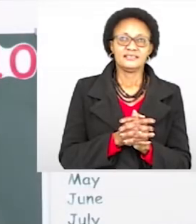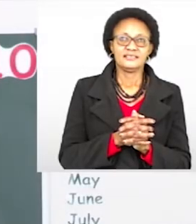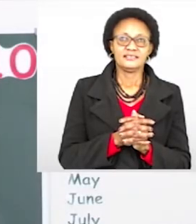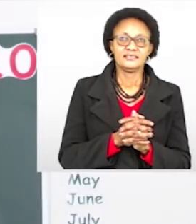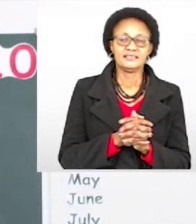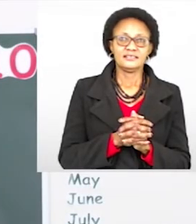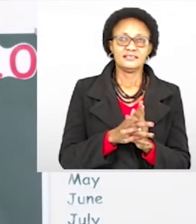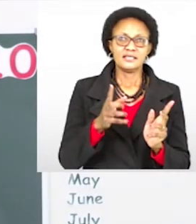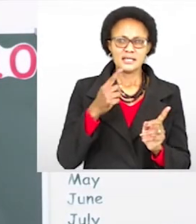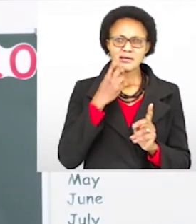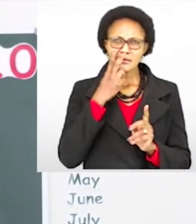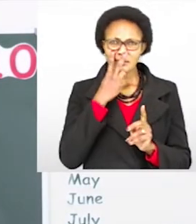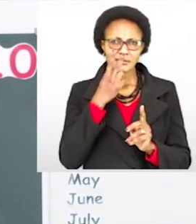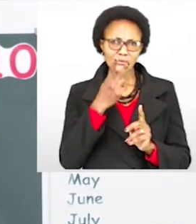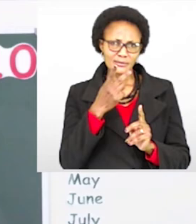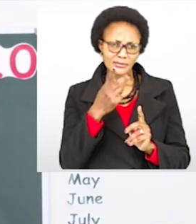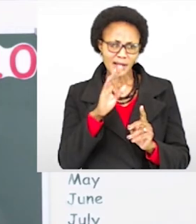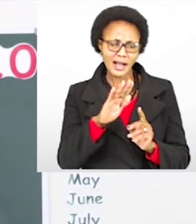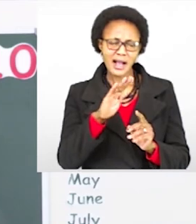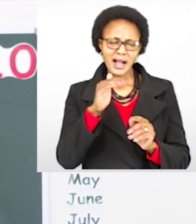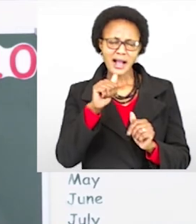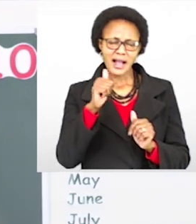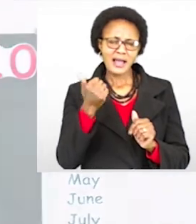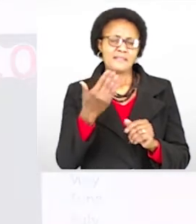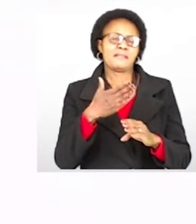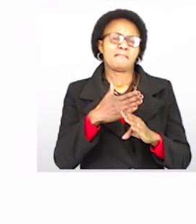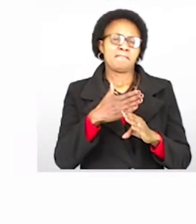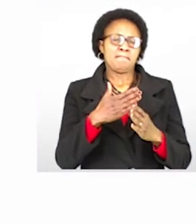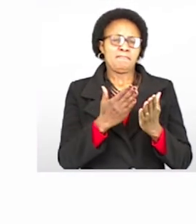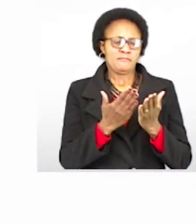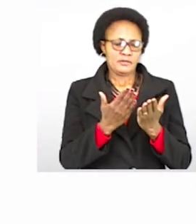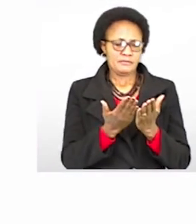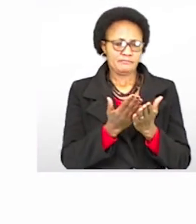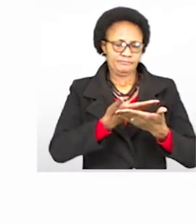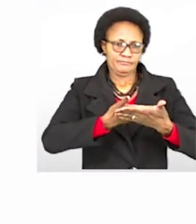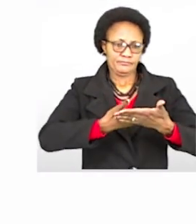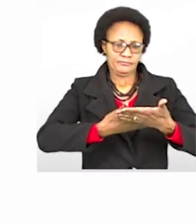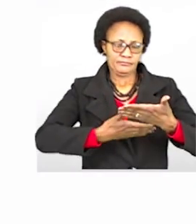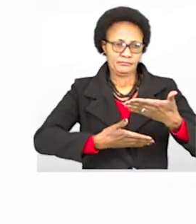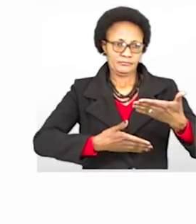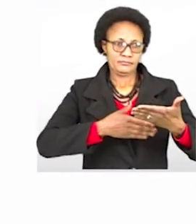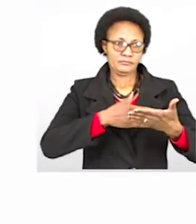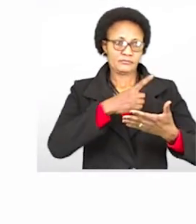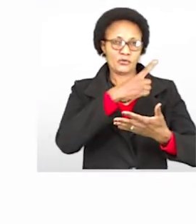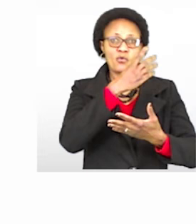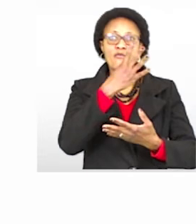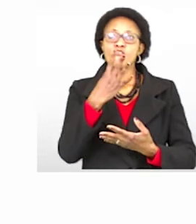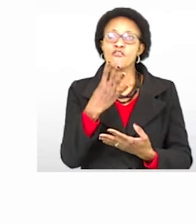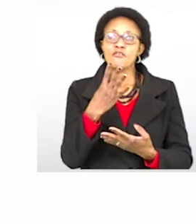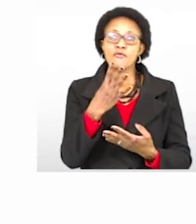Let's take a look at our next exercise on page 14. On page 14, we can see that we are